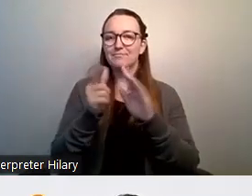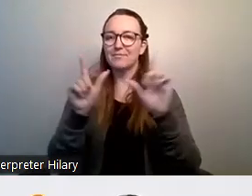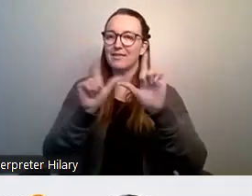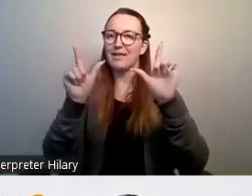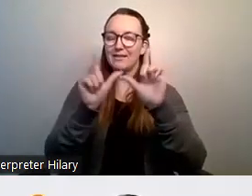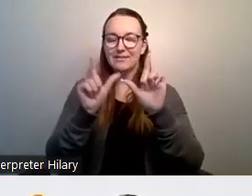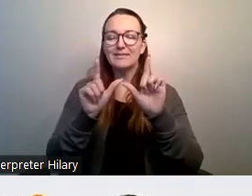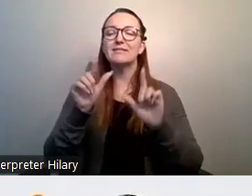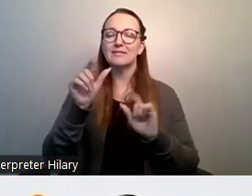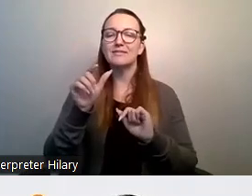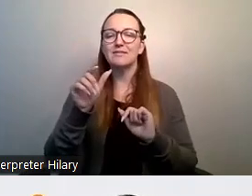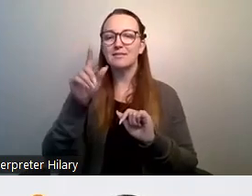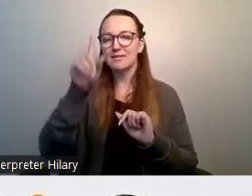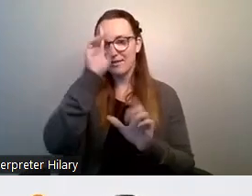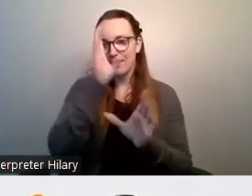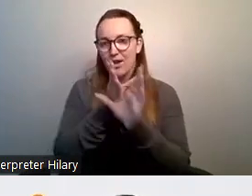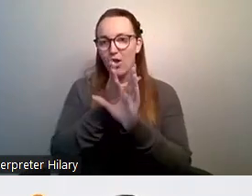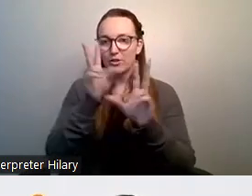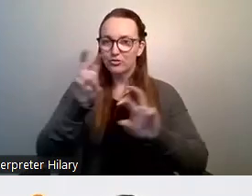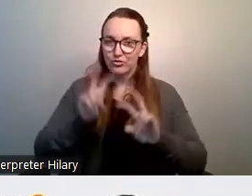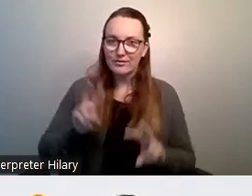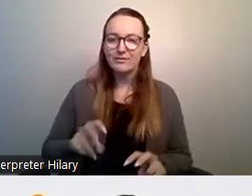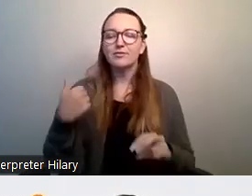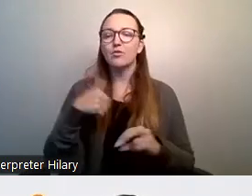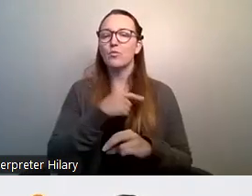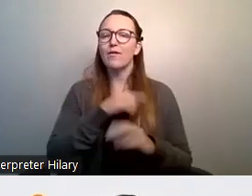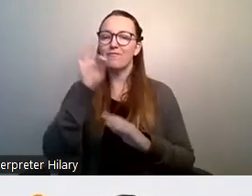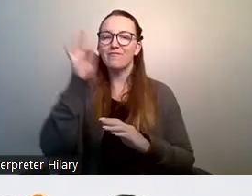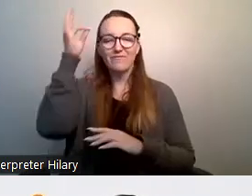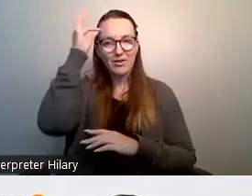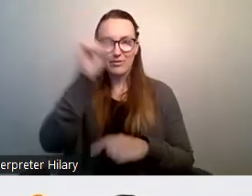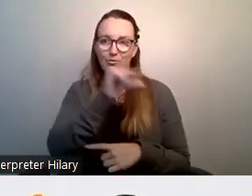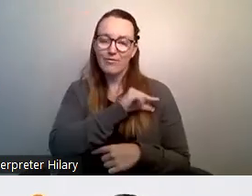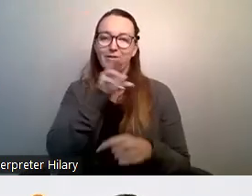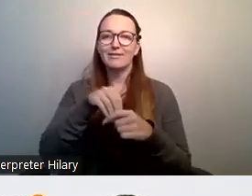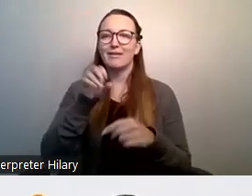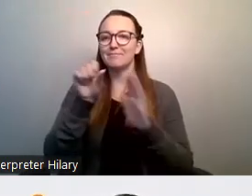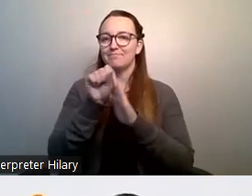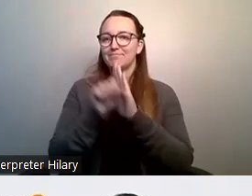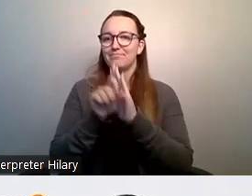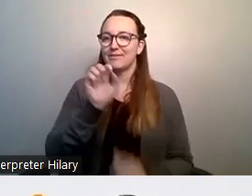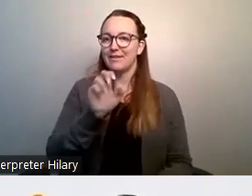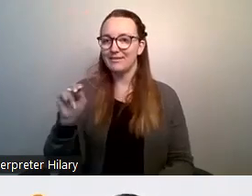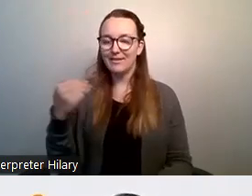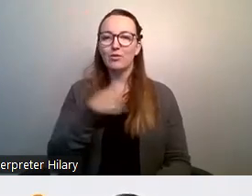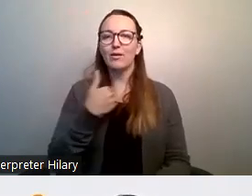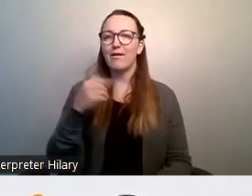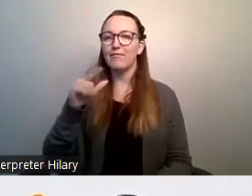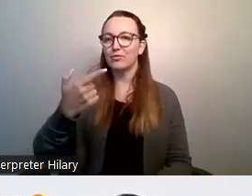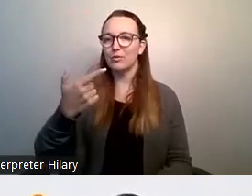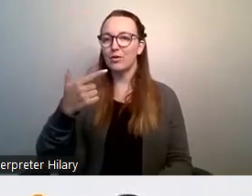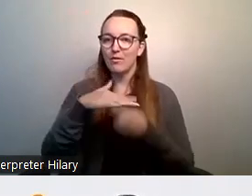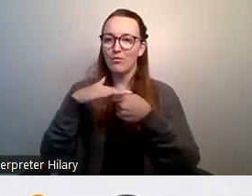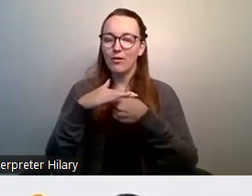and Health Equity at Cherokee Health Systems. We are a federally qualified health center in Tennessee with 21 locations, serving